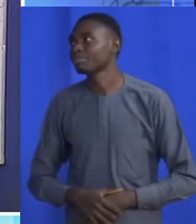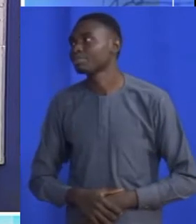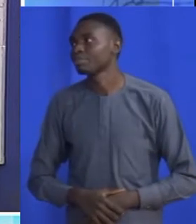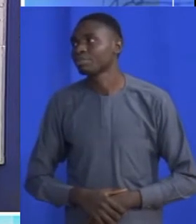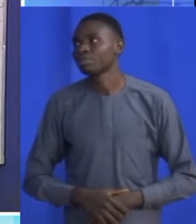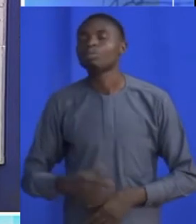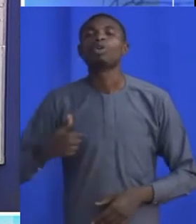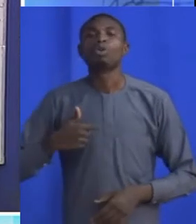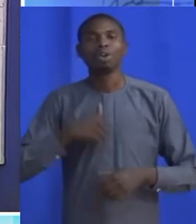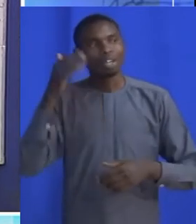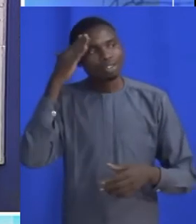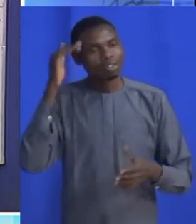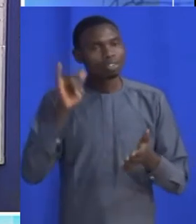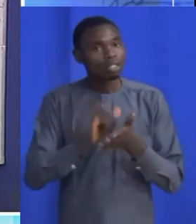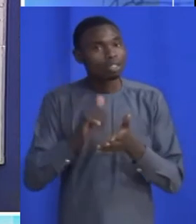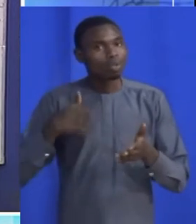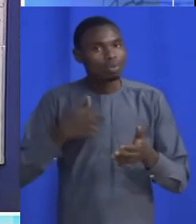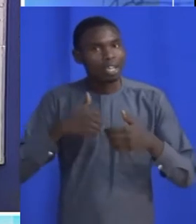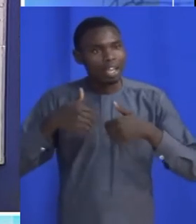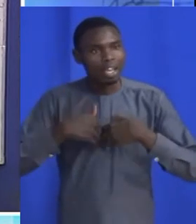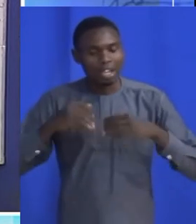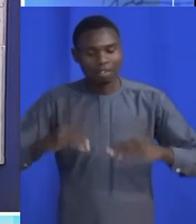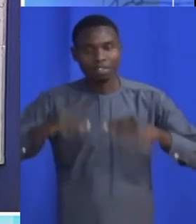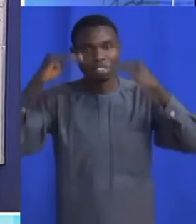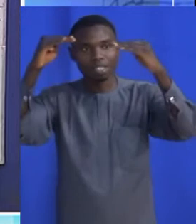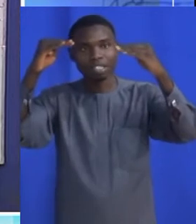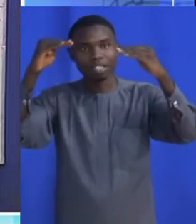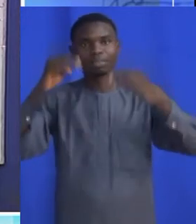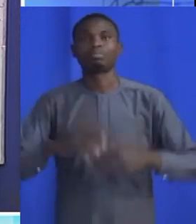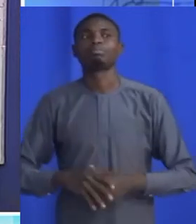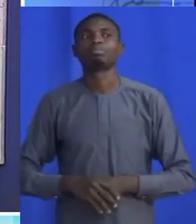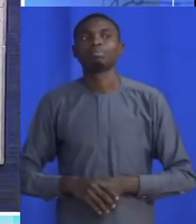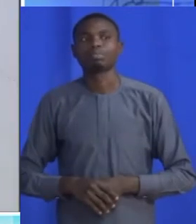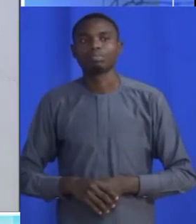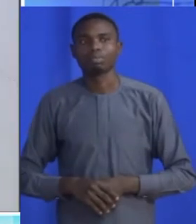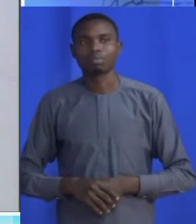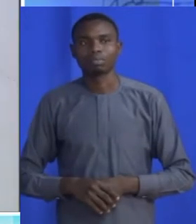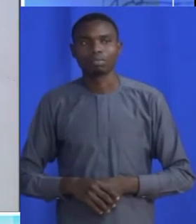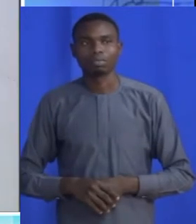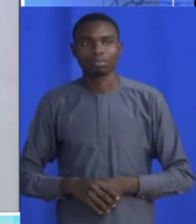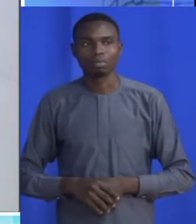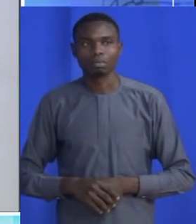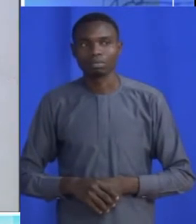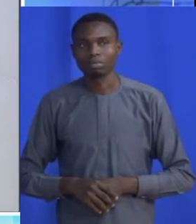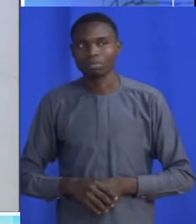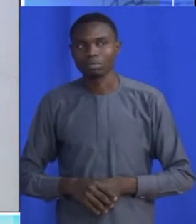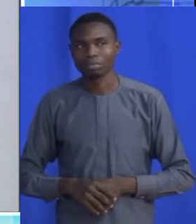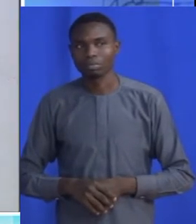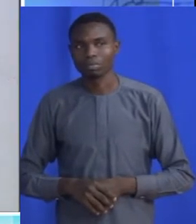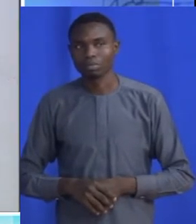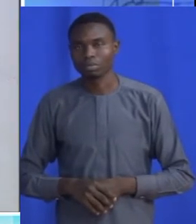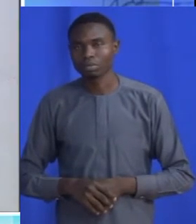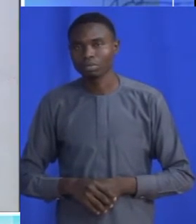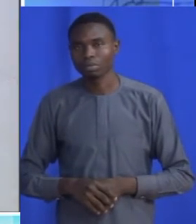these problems, but I will add one more. Strike action, declaration of strike,